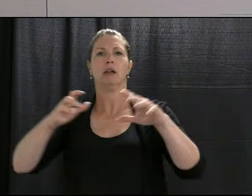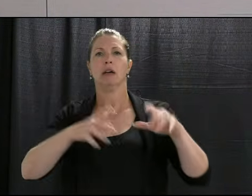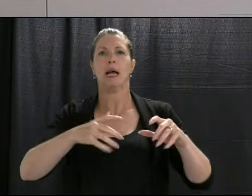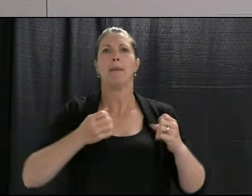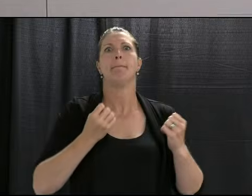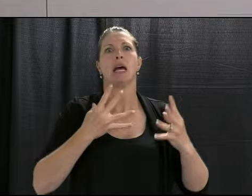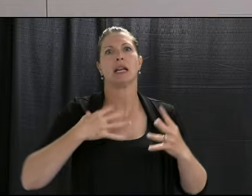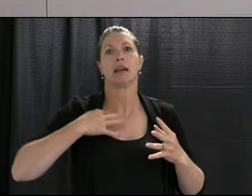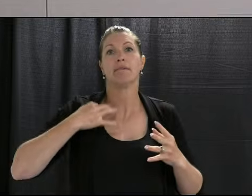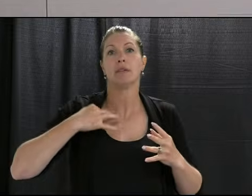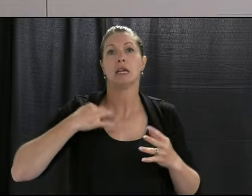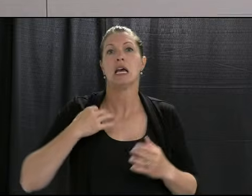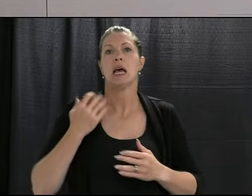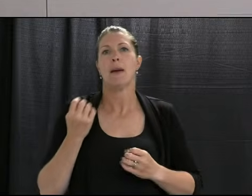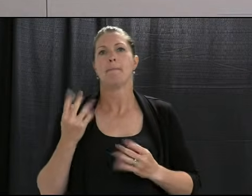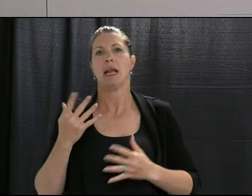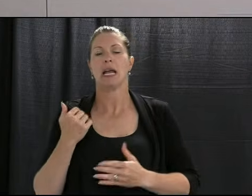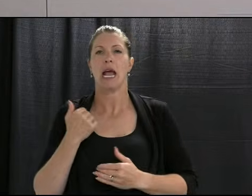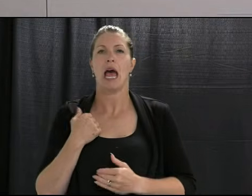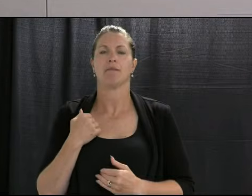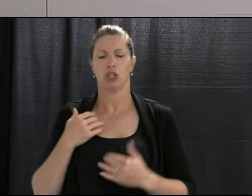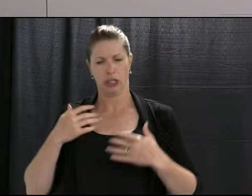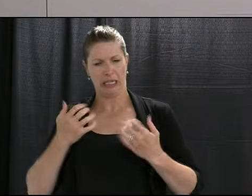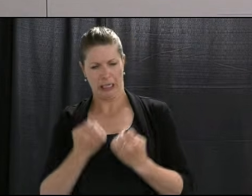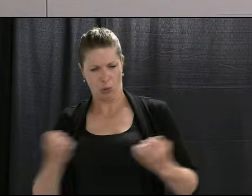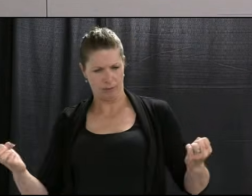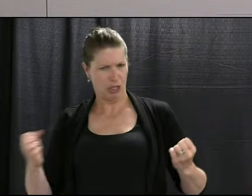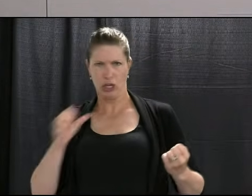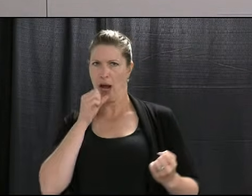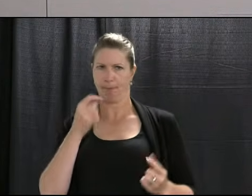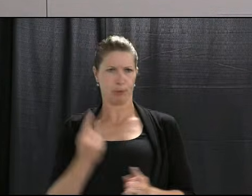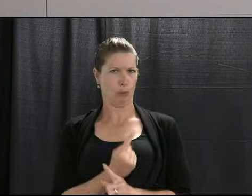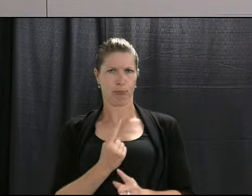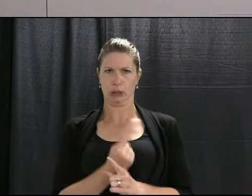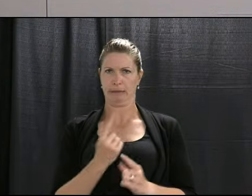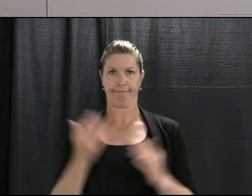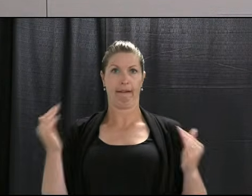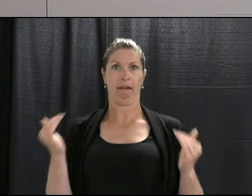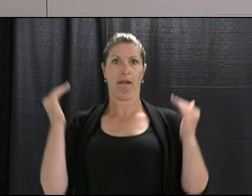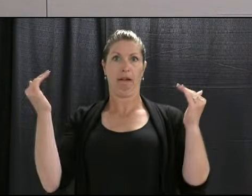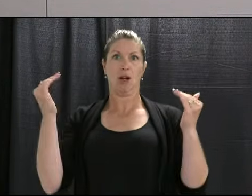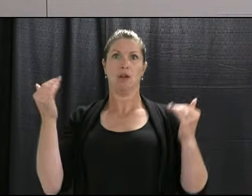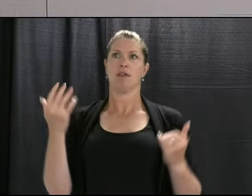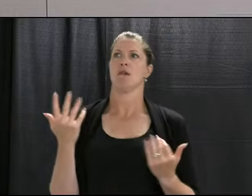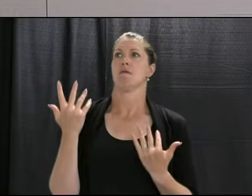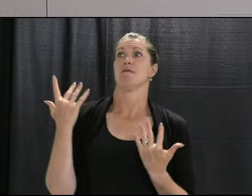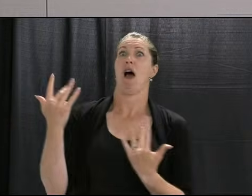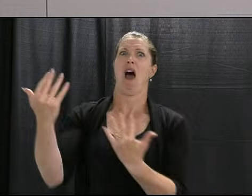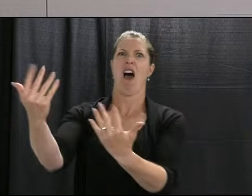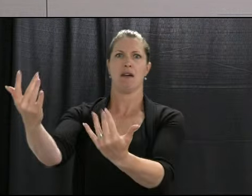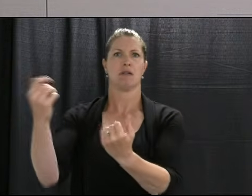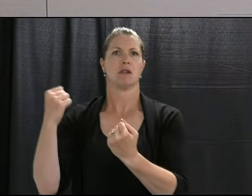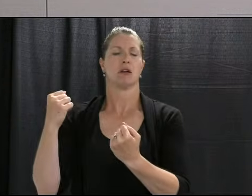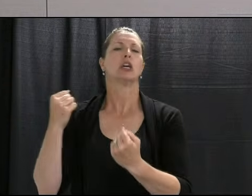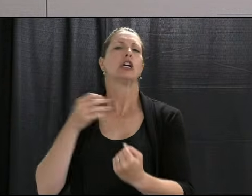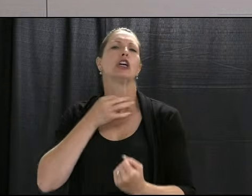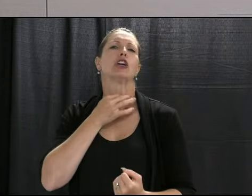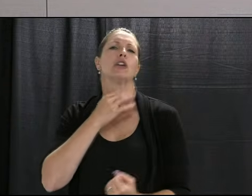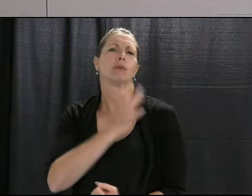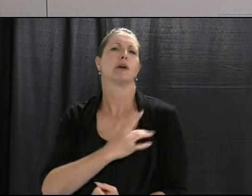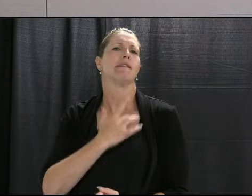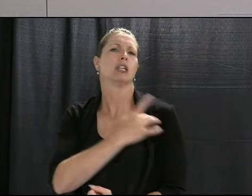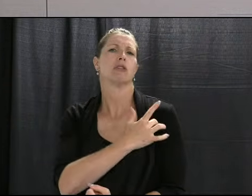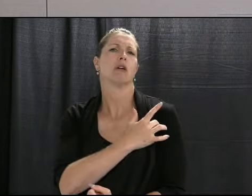have the typical bunker gear and not the other gear that you usually would typically wear to fight wildfires. And would the provincial government then